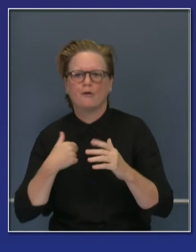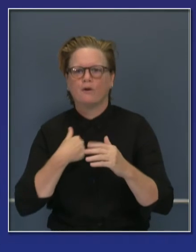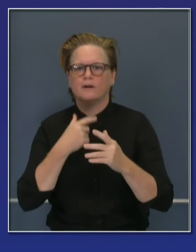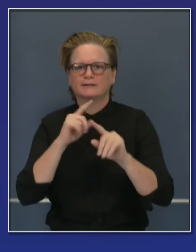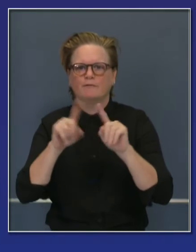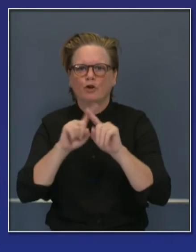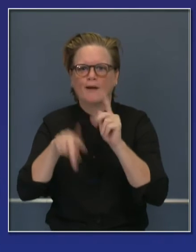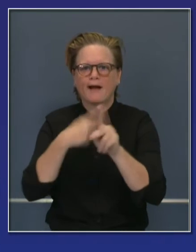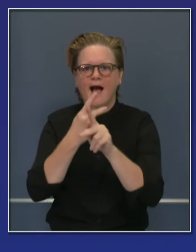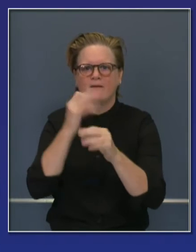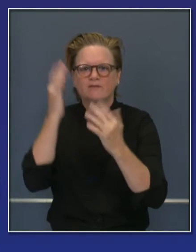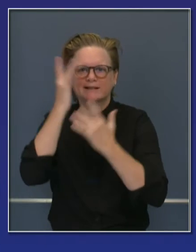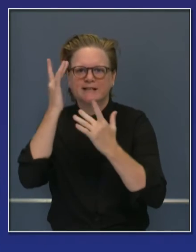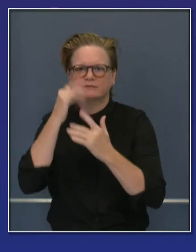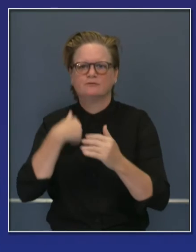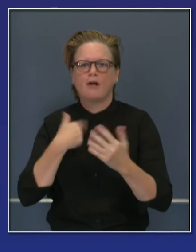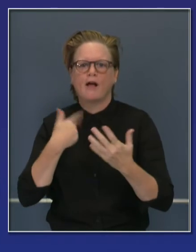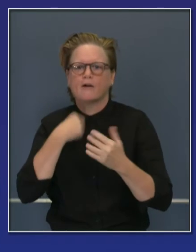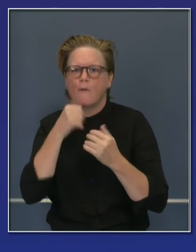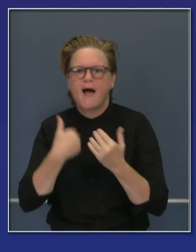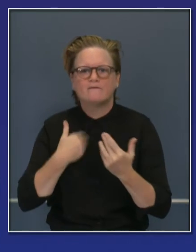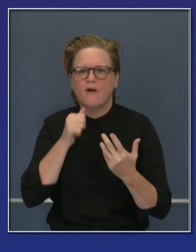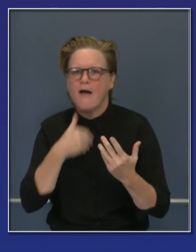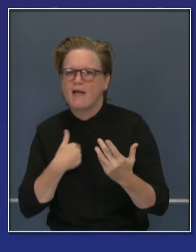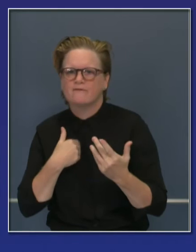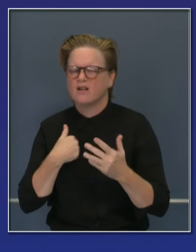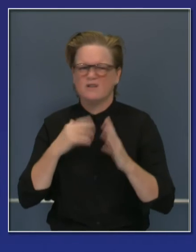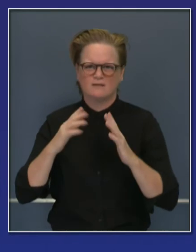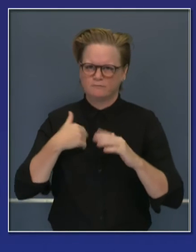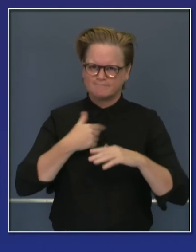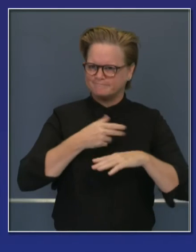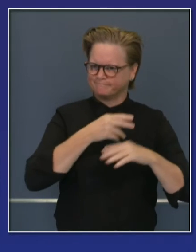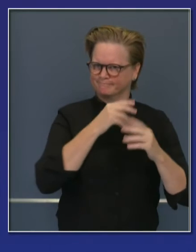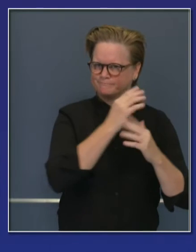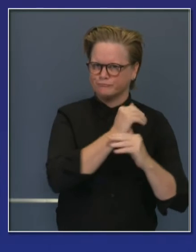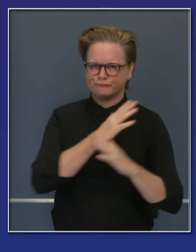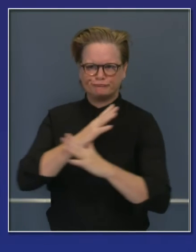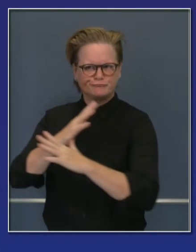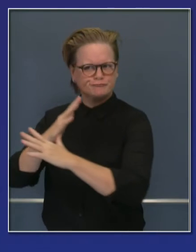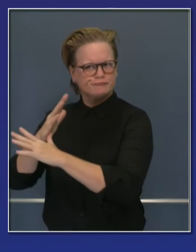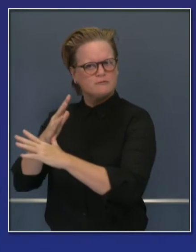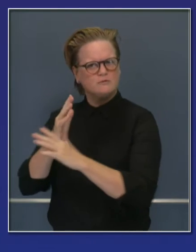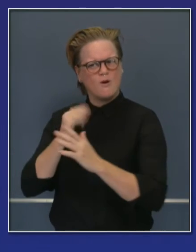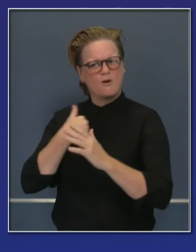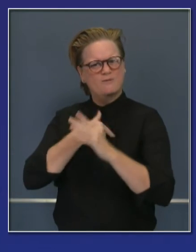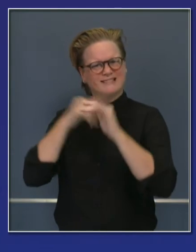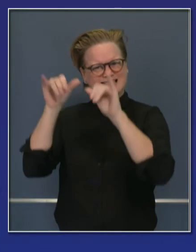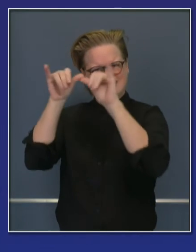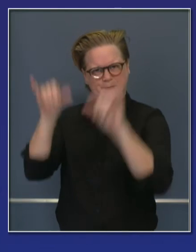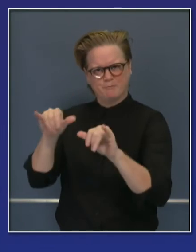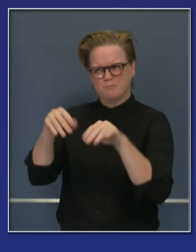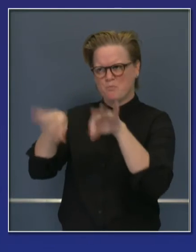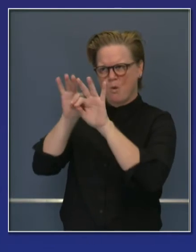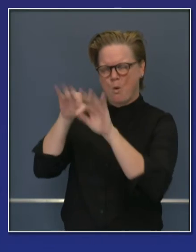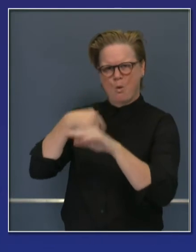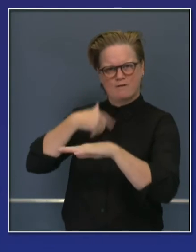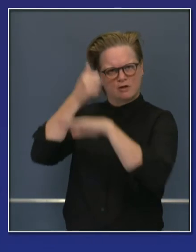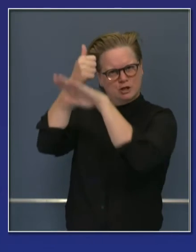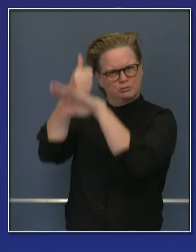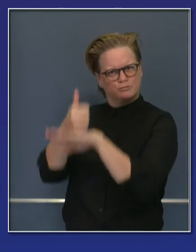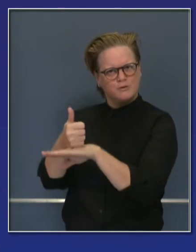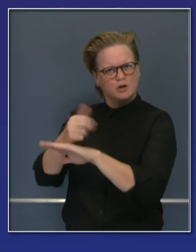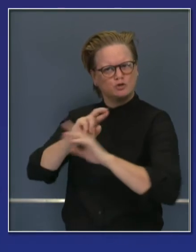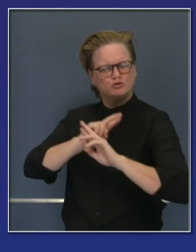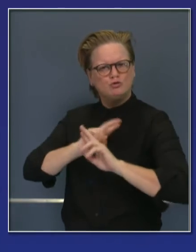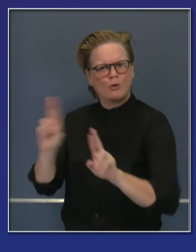the state, and we are turning the page on some of those efforts, and we have a lot more to say on that topic in the next months and certainly